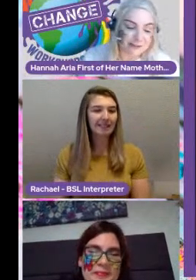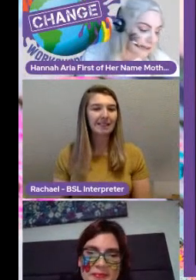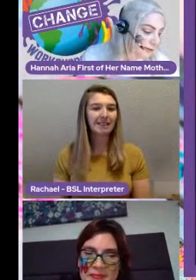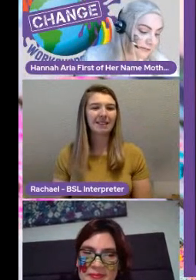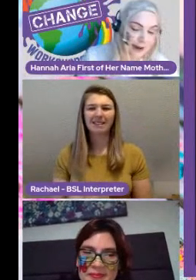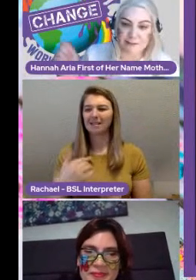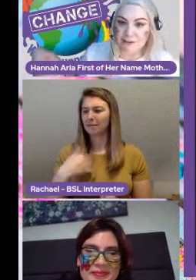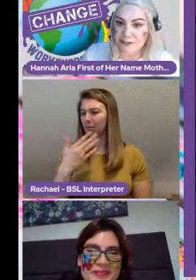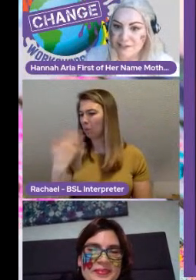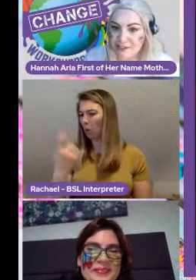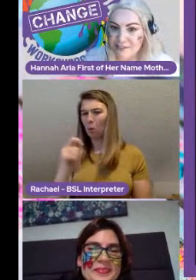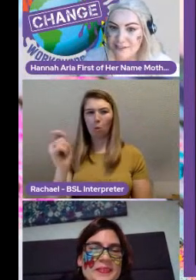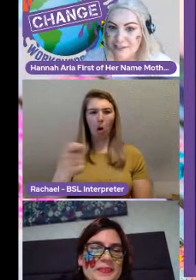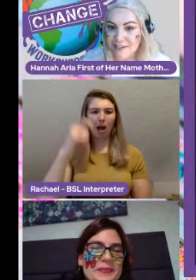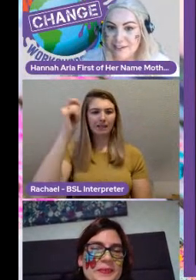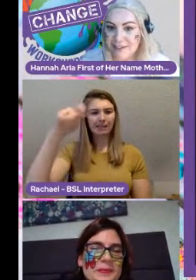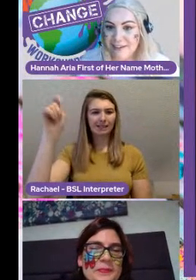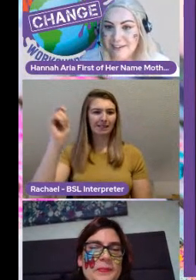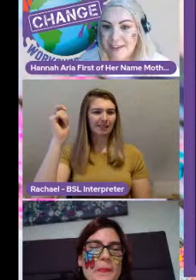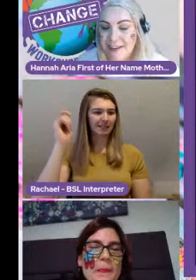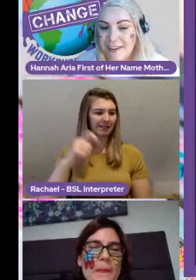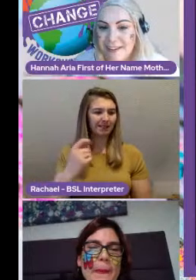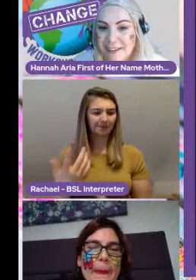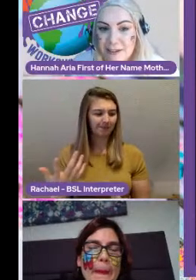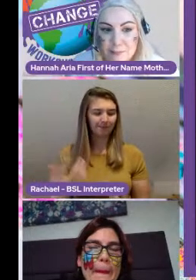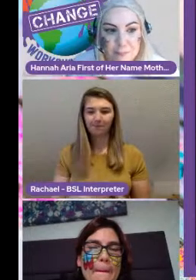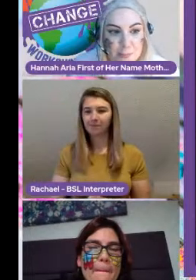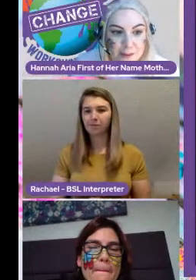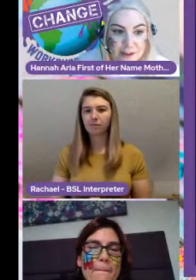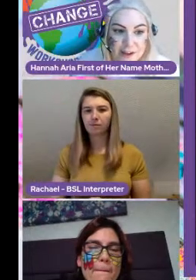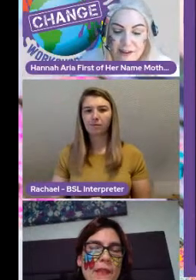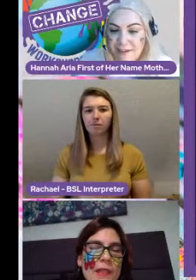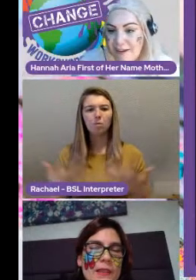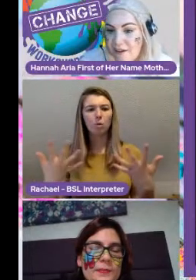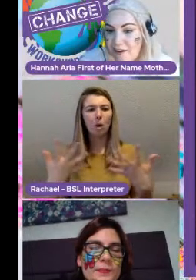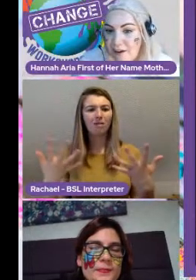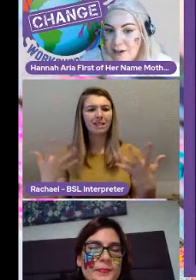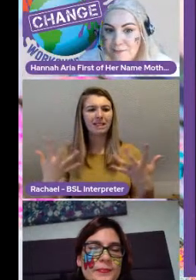that makes really cool fairy noises. Hannah, where is your artwork?